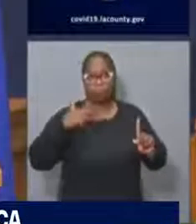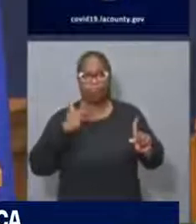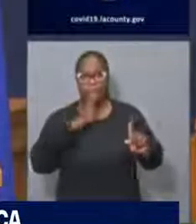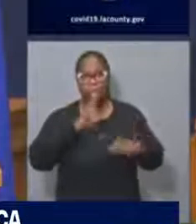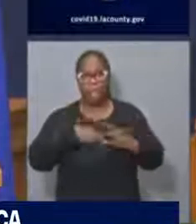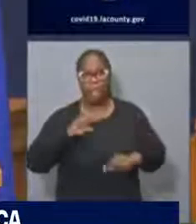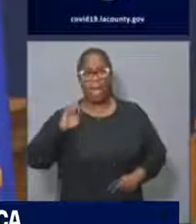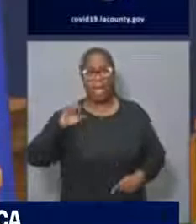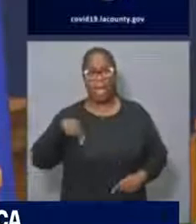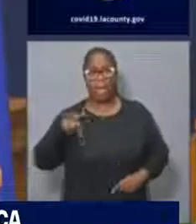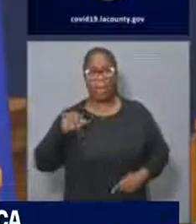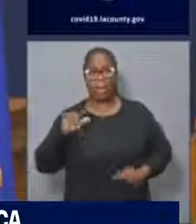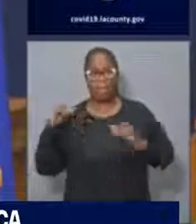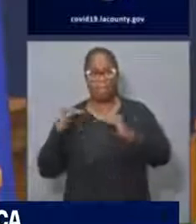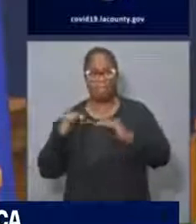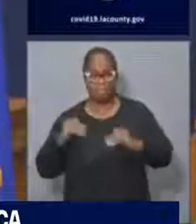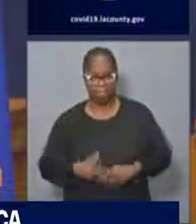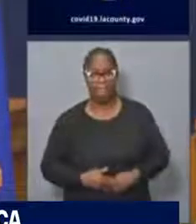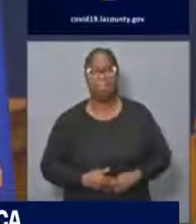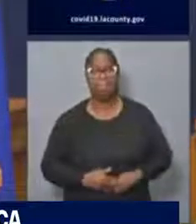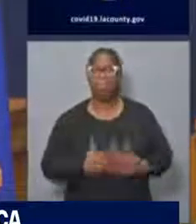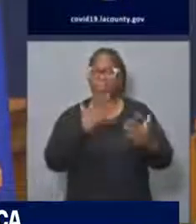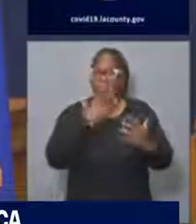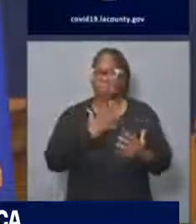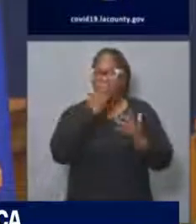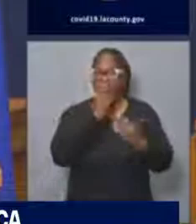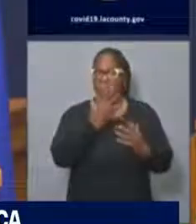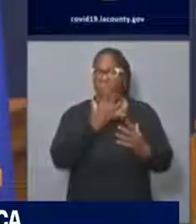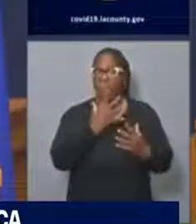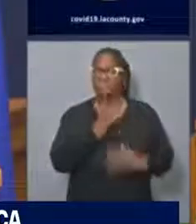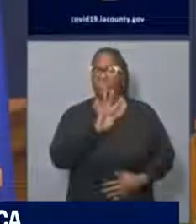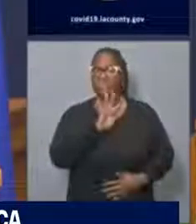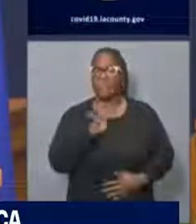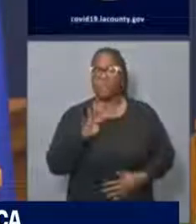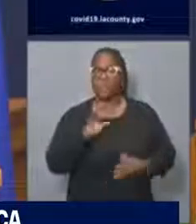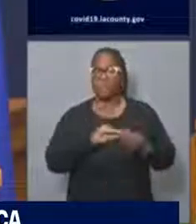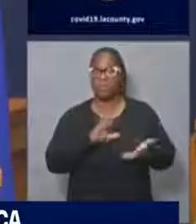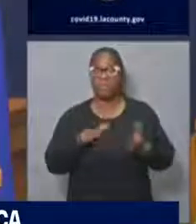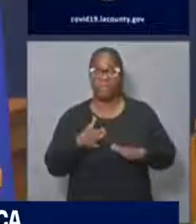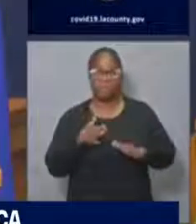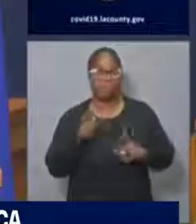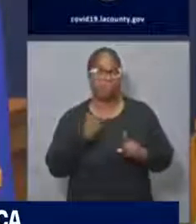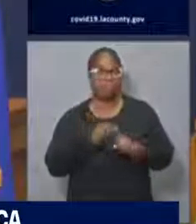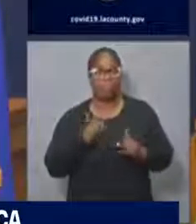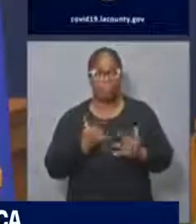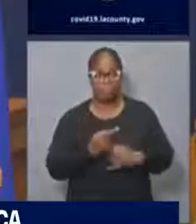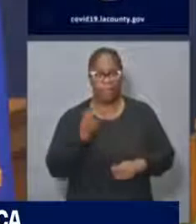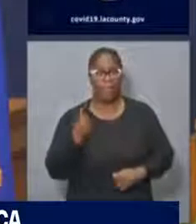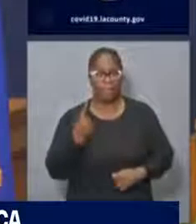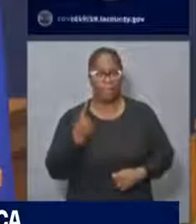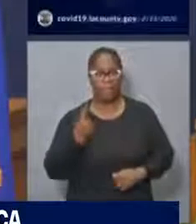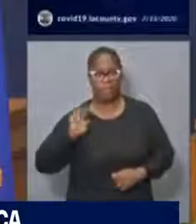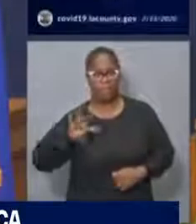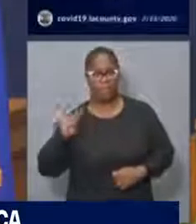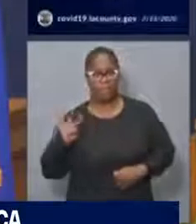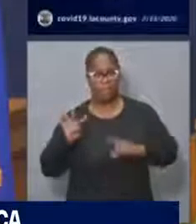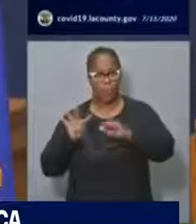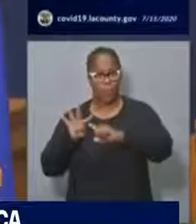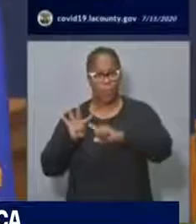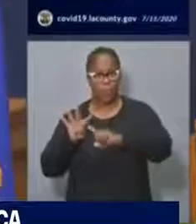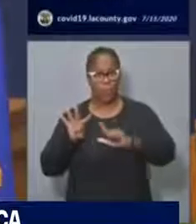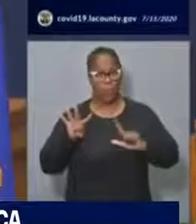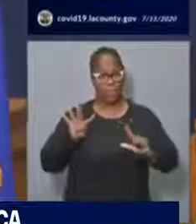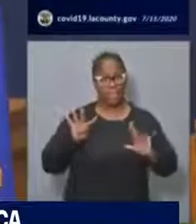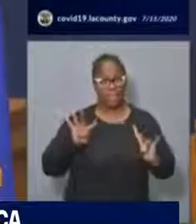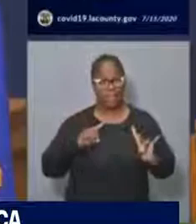equity. I am sad to report an additional 44 deaths today. 27 of the people who passed away are over